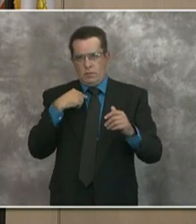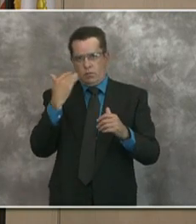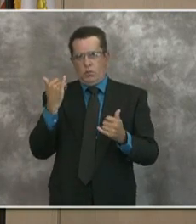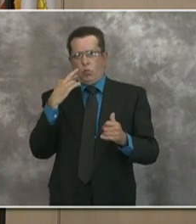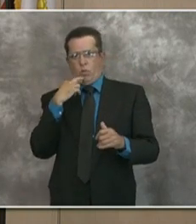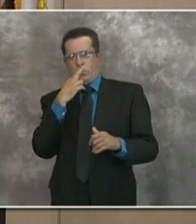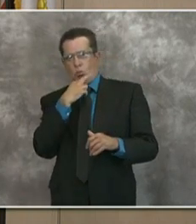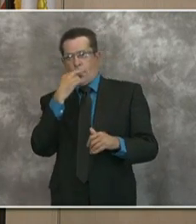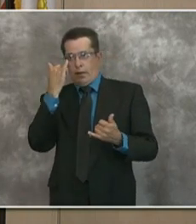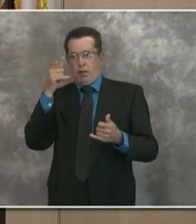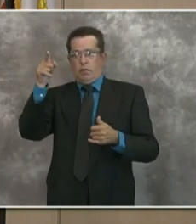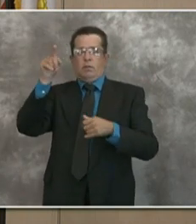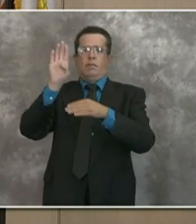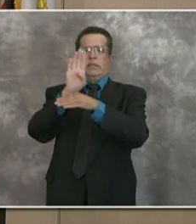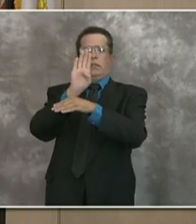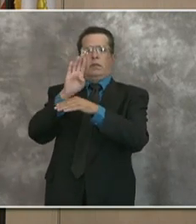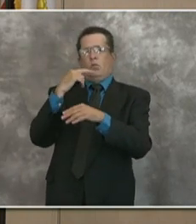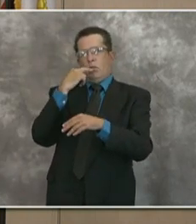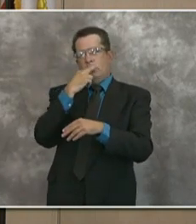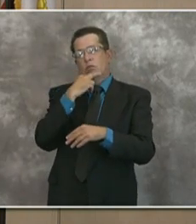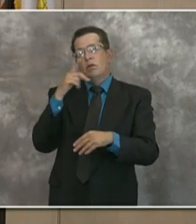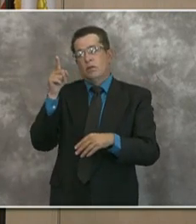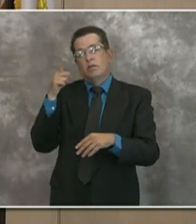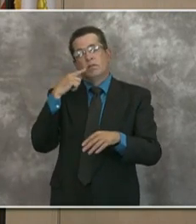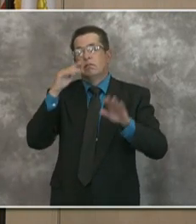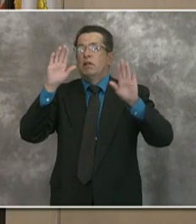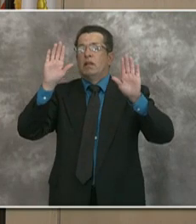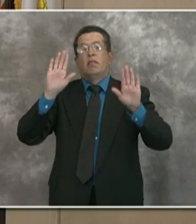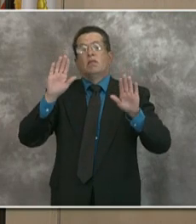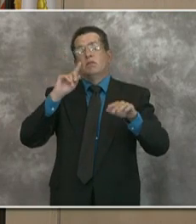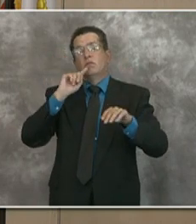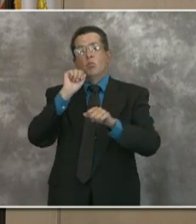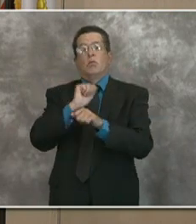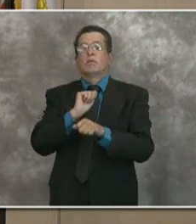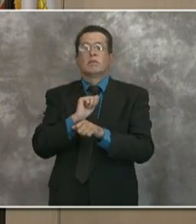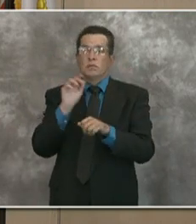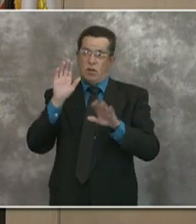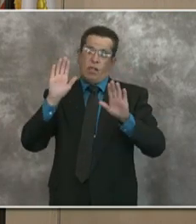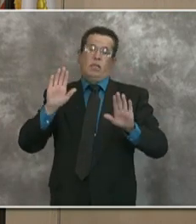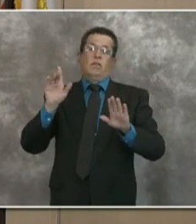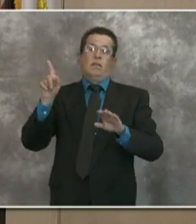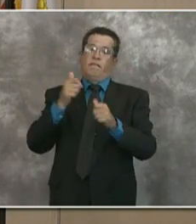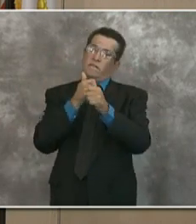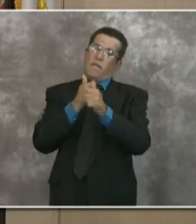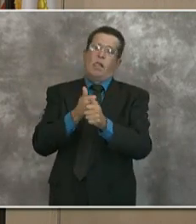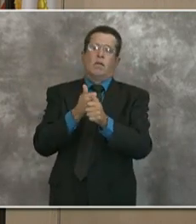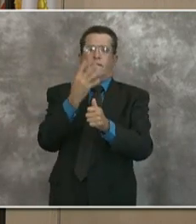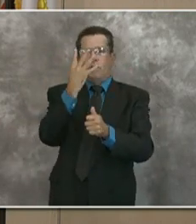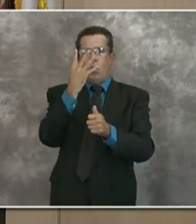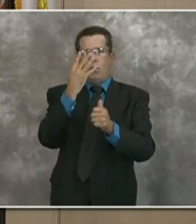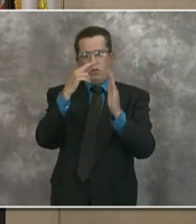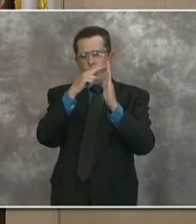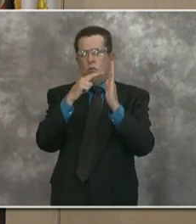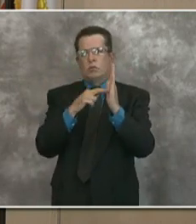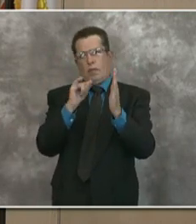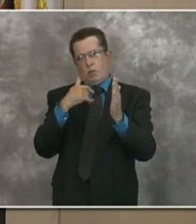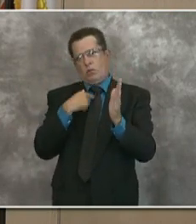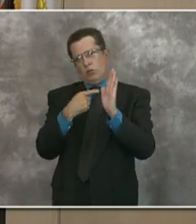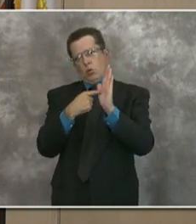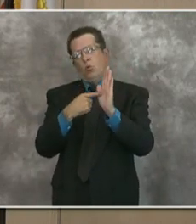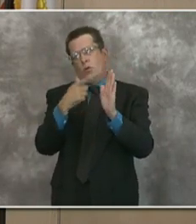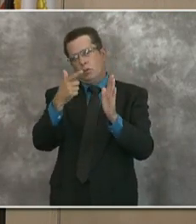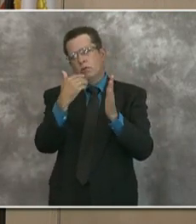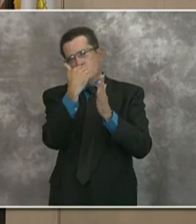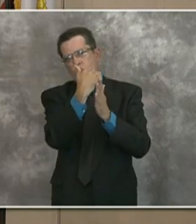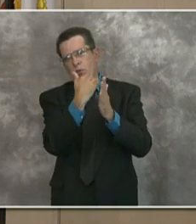restaurant industry has done a phenomenal job in adhering to those 4 strategies that we laid out,